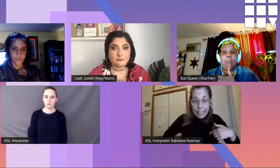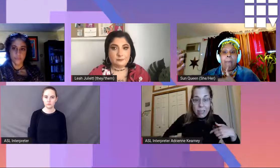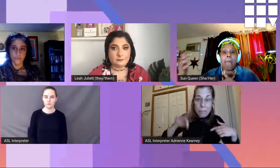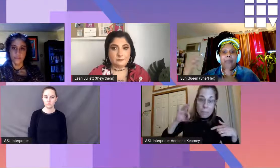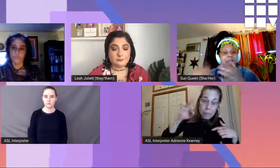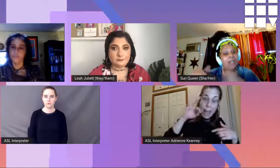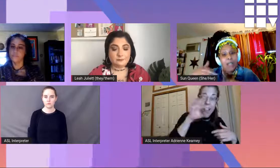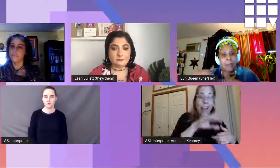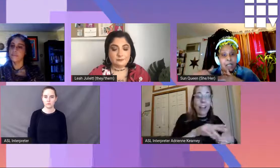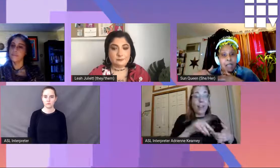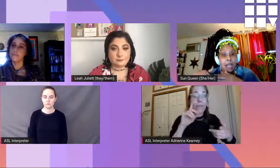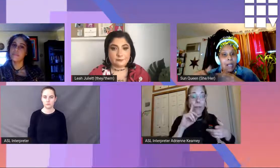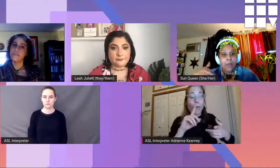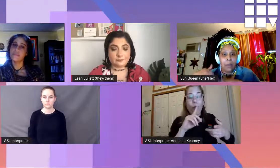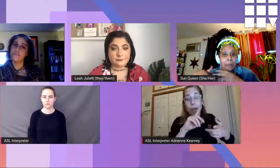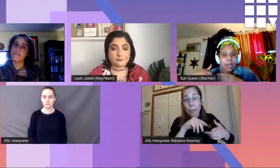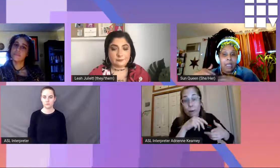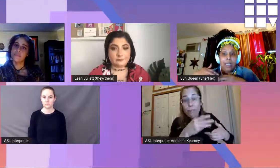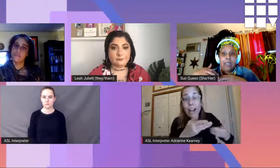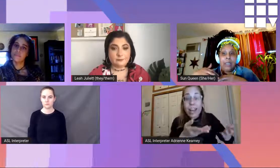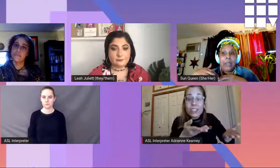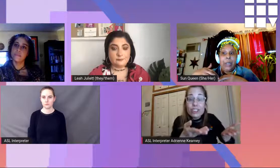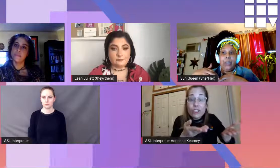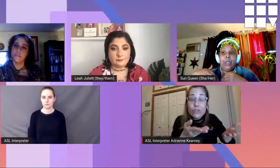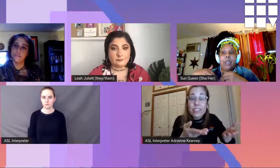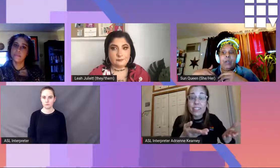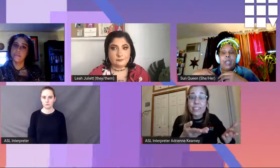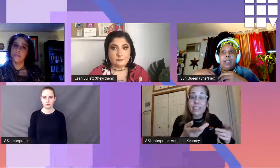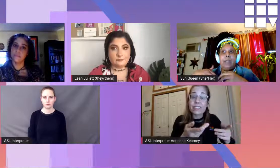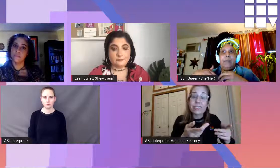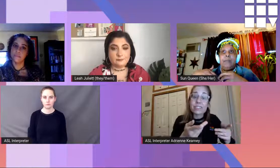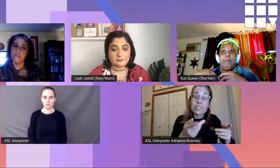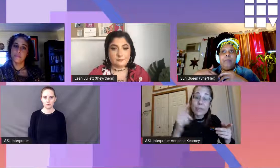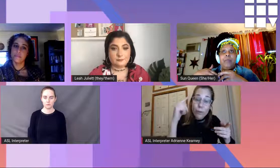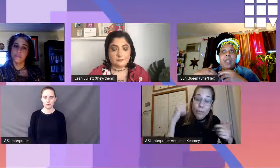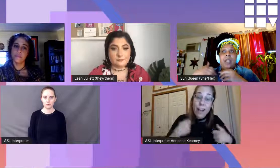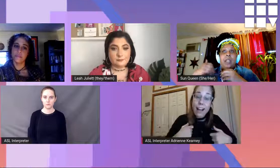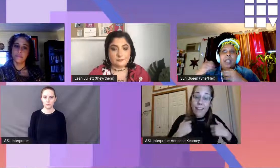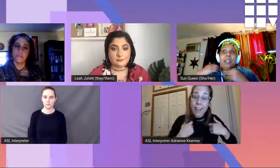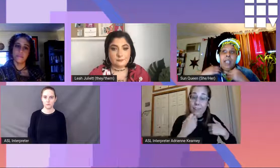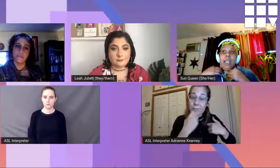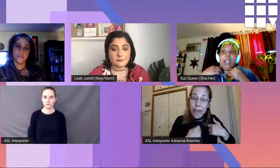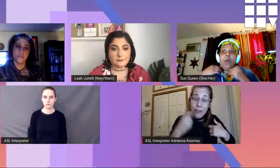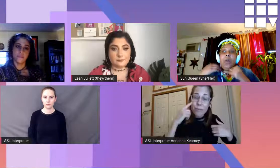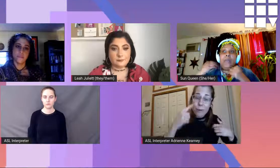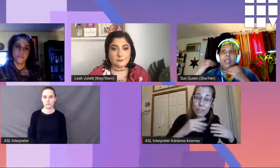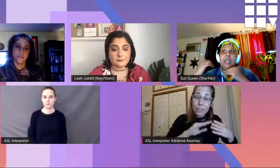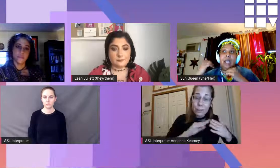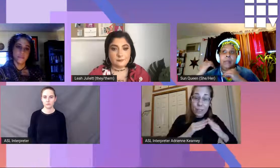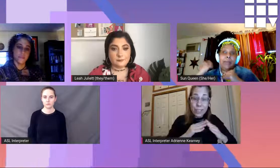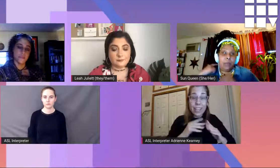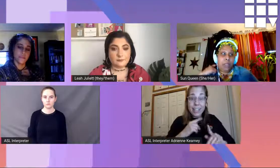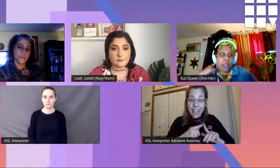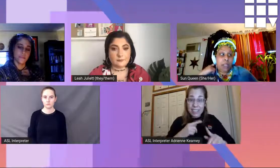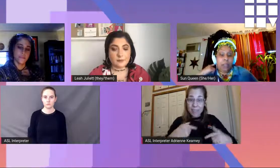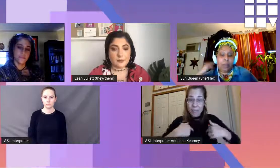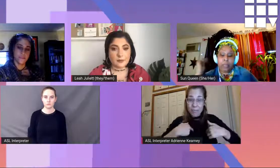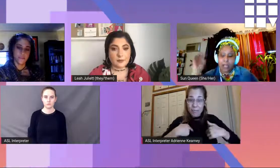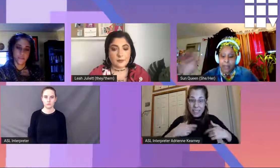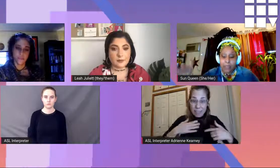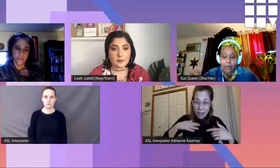and that's coming out of our pockets. So, and then it's like oftentimes